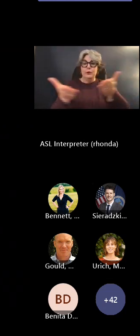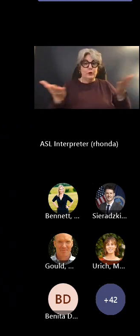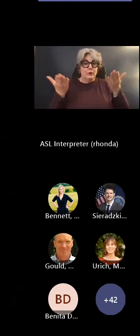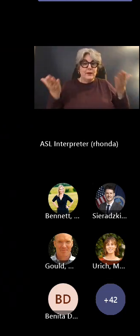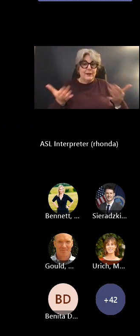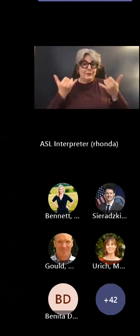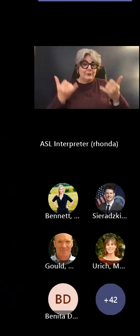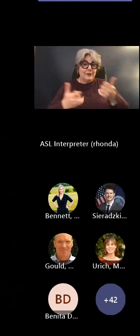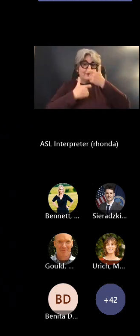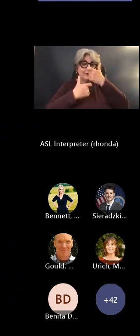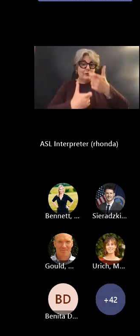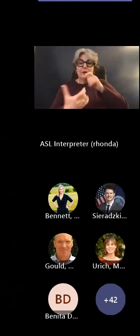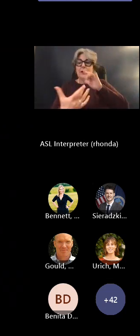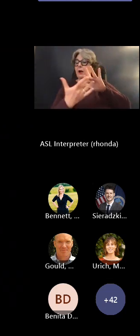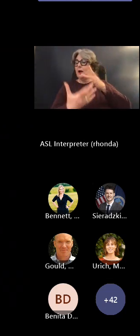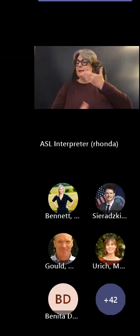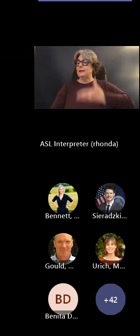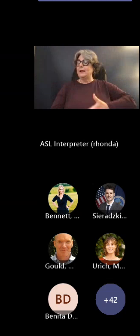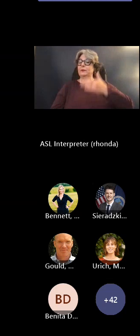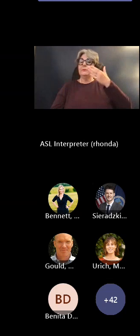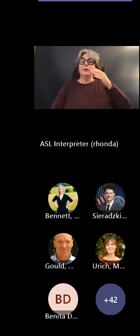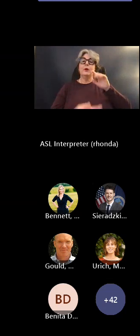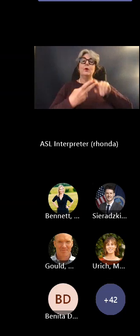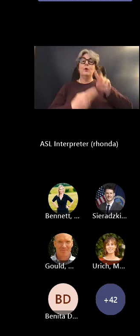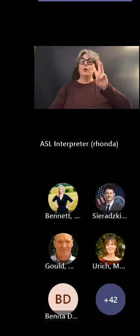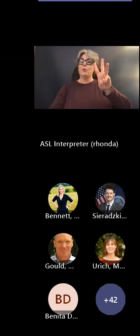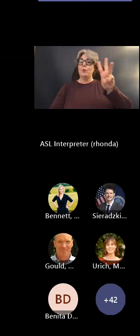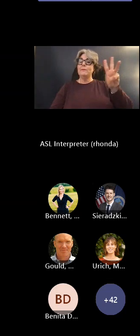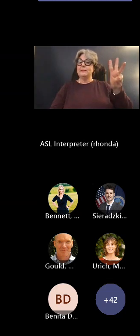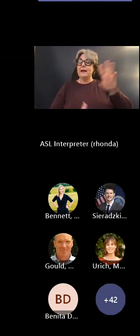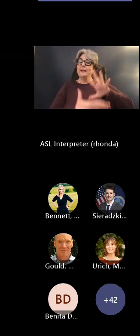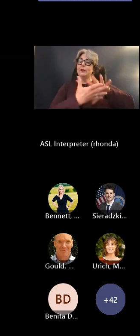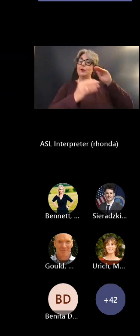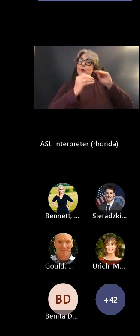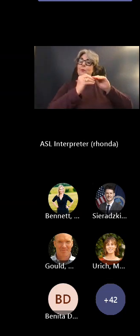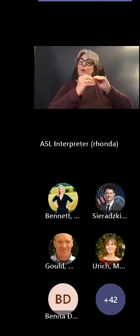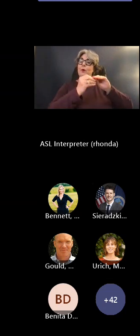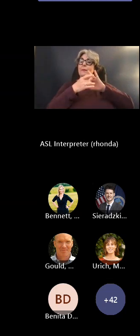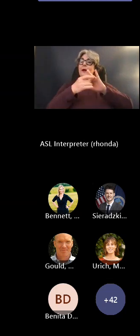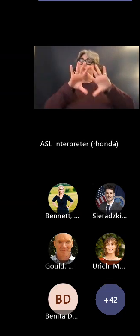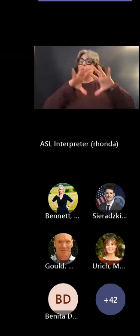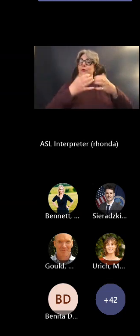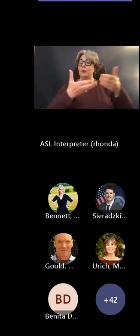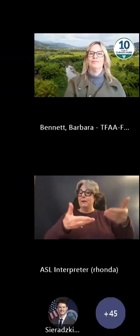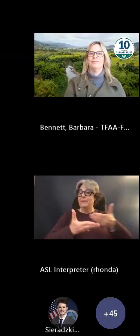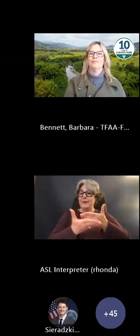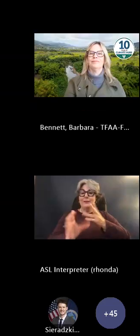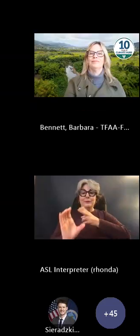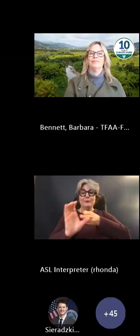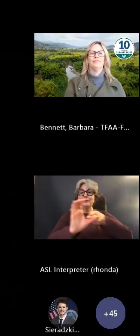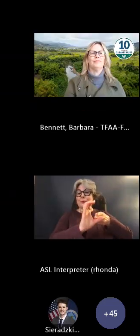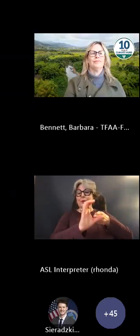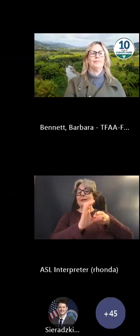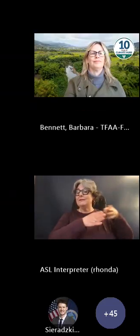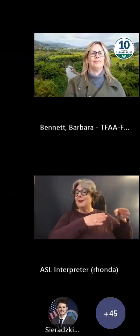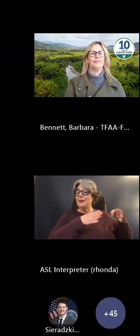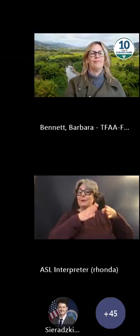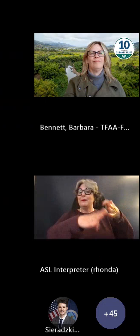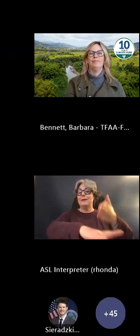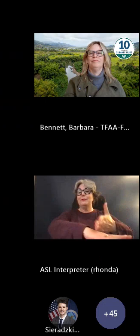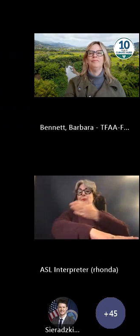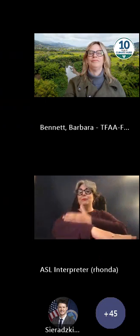is interested to reach out to me or to go to the website and learn more about the coalition, and we invite you to join us on our path to